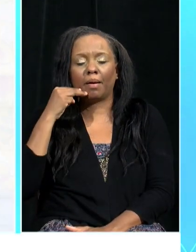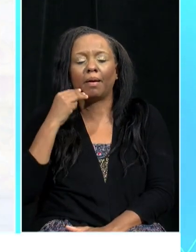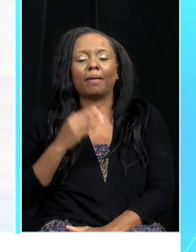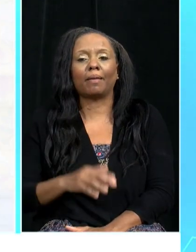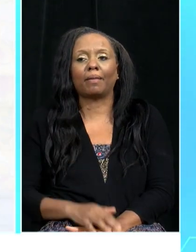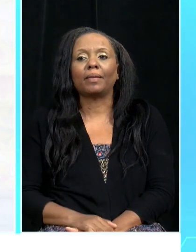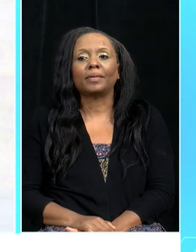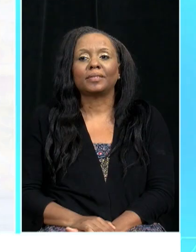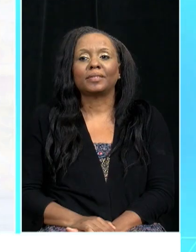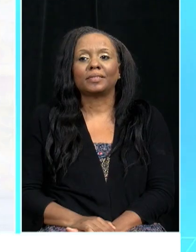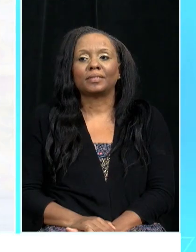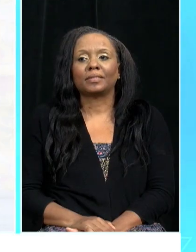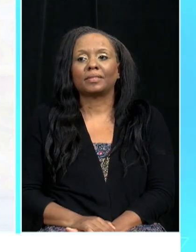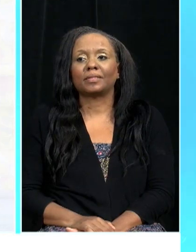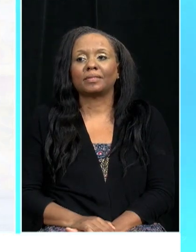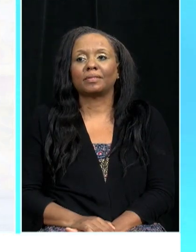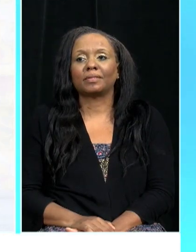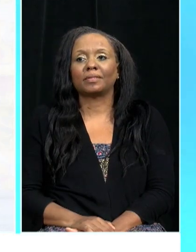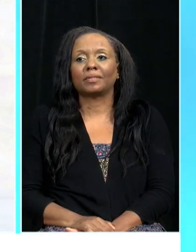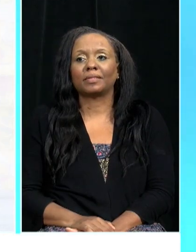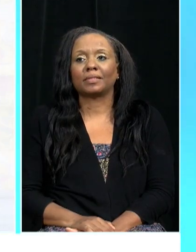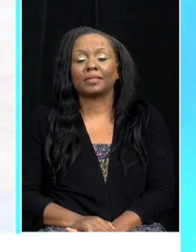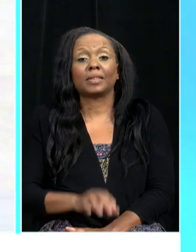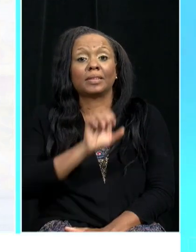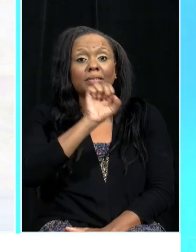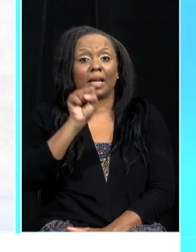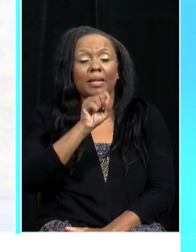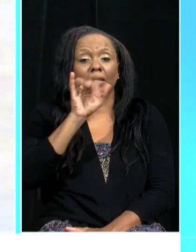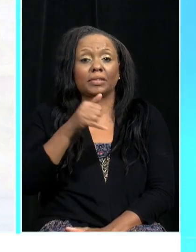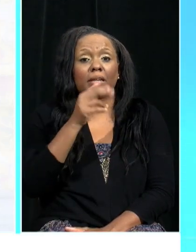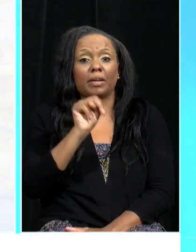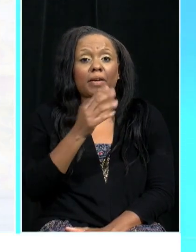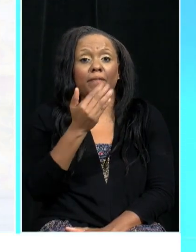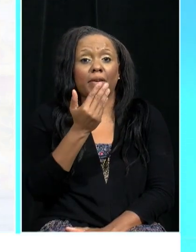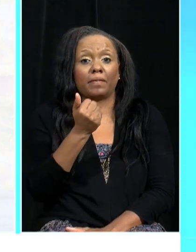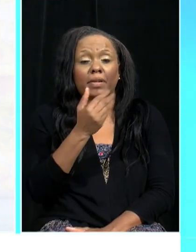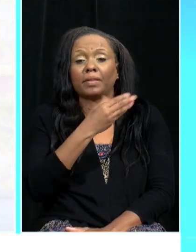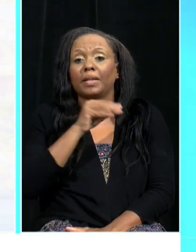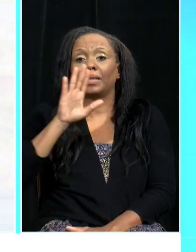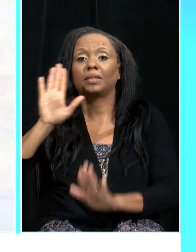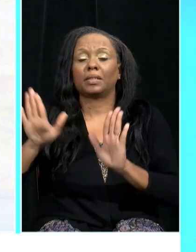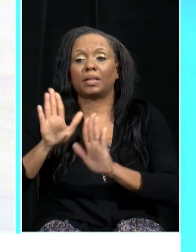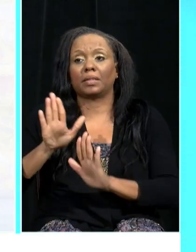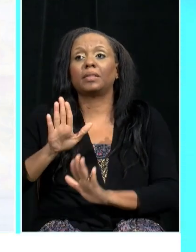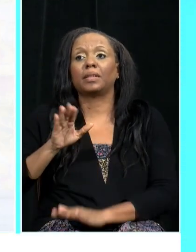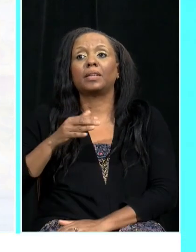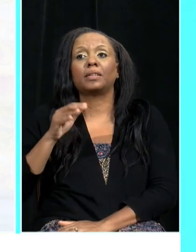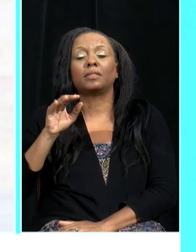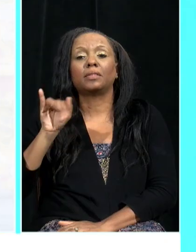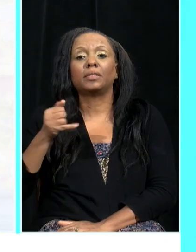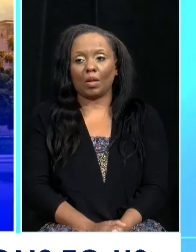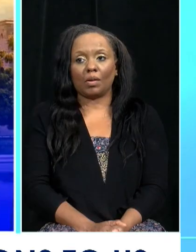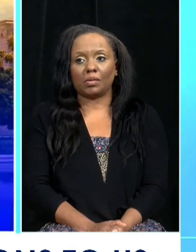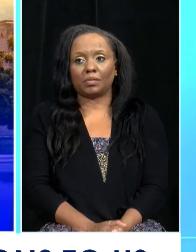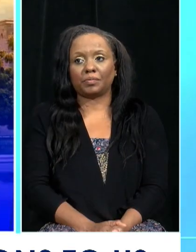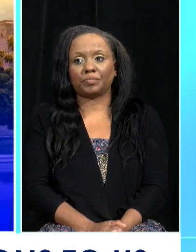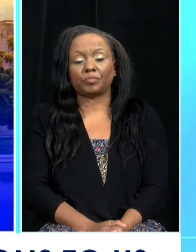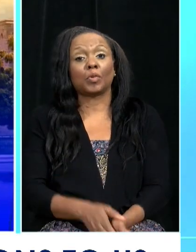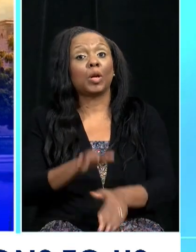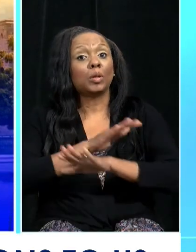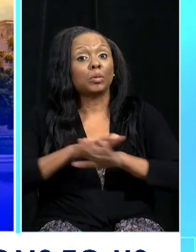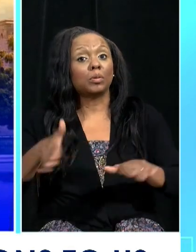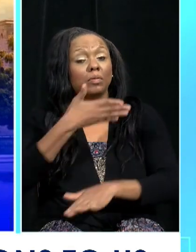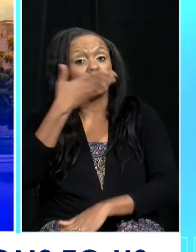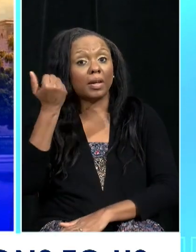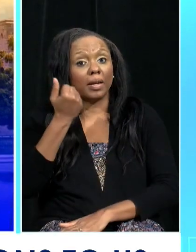Amor Motley, on Saturday the 15th and on Sunday the 16th, so please don't forget it. Don't forget, you can